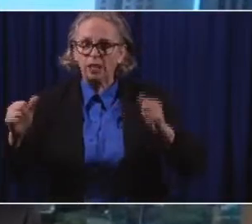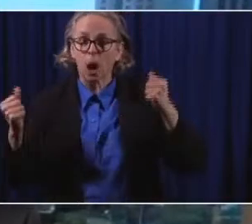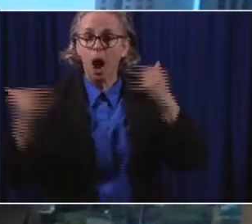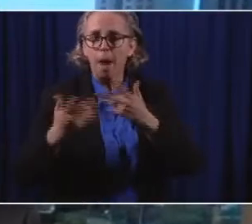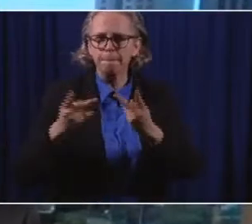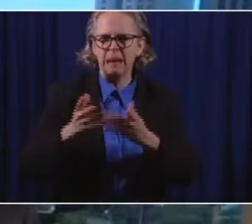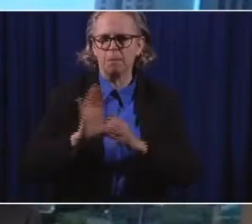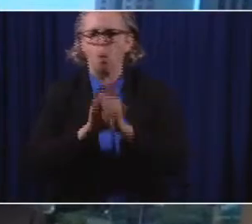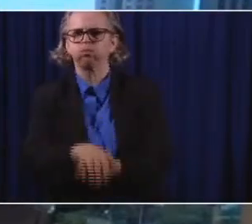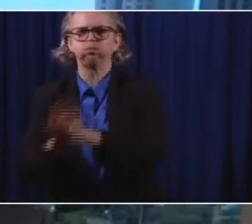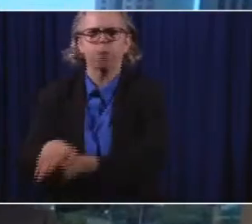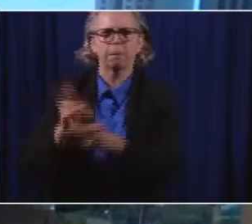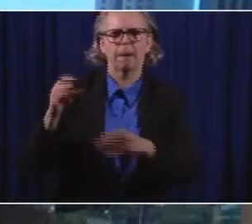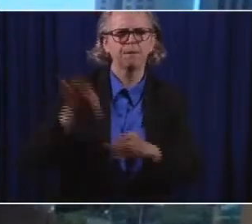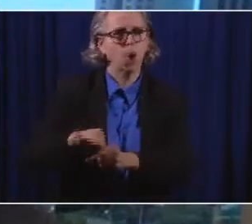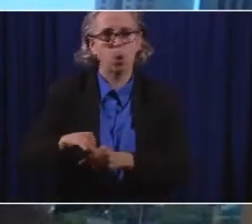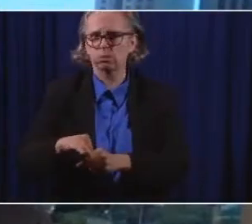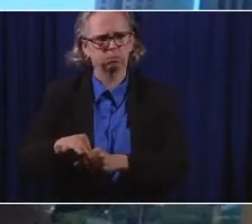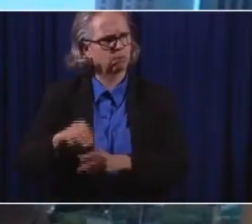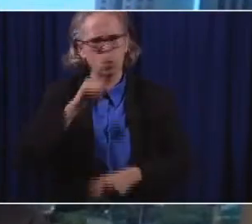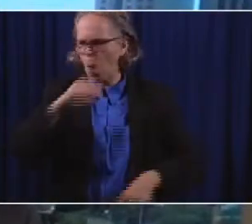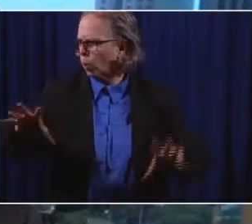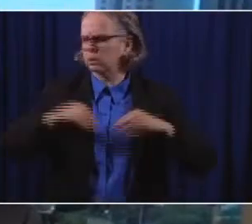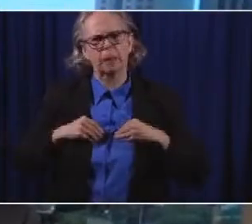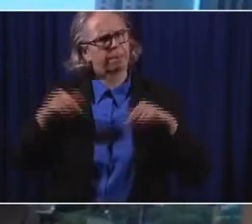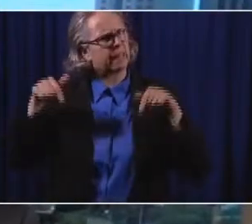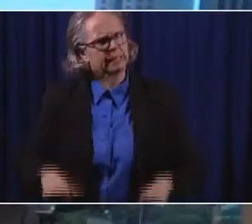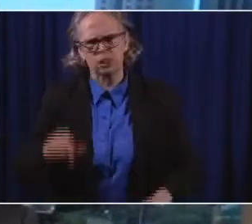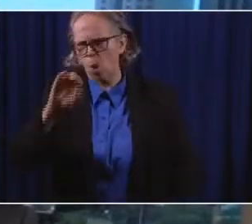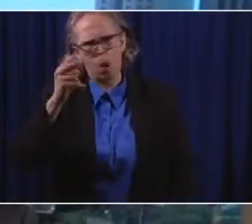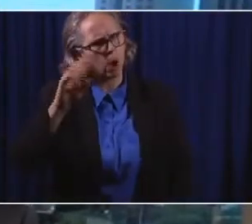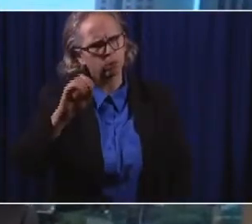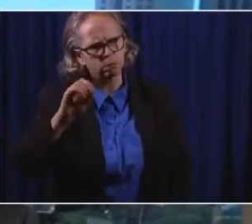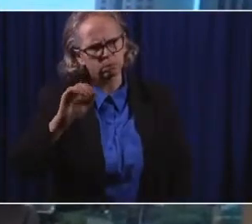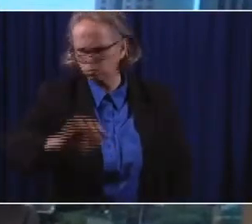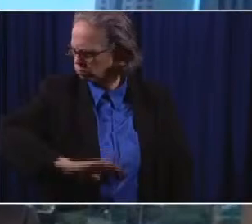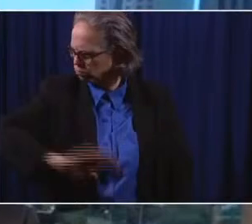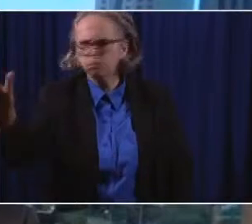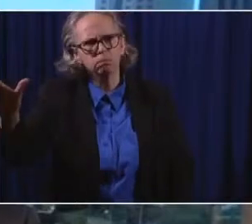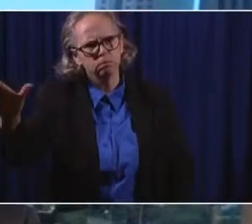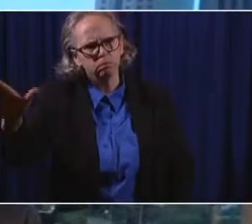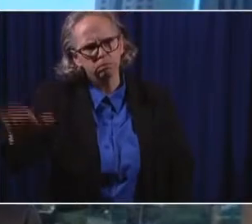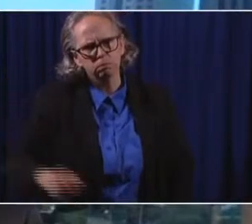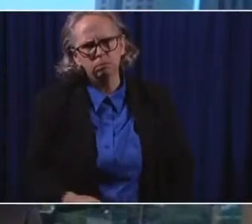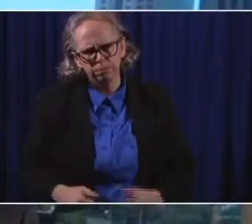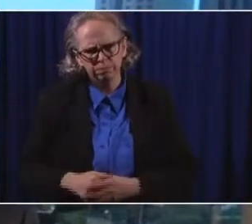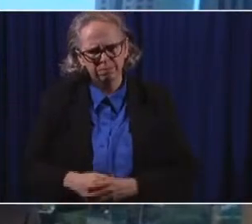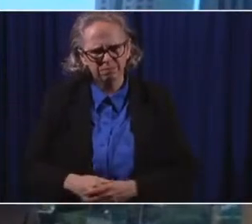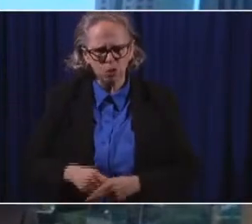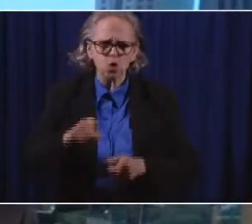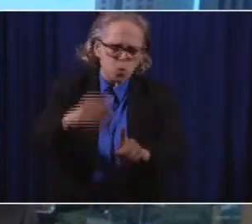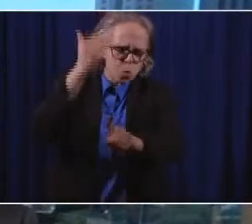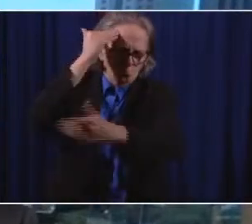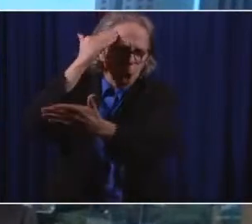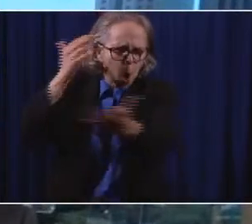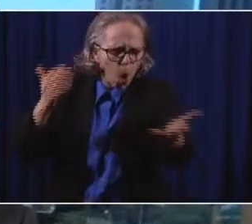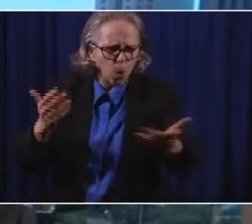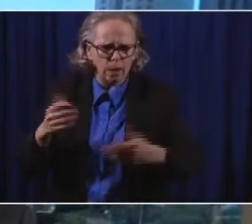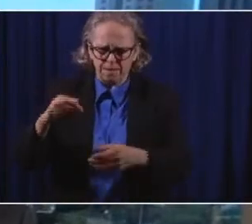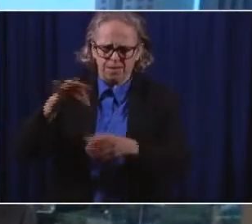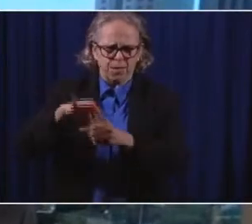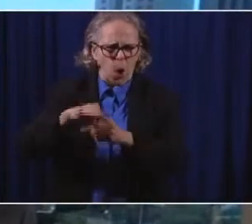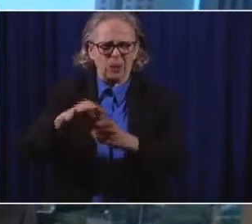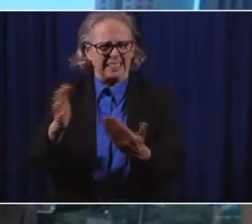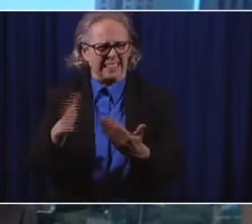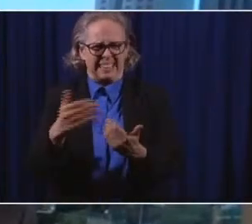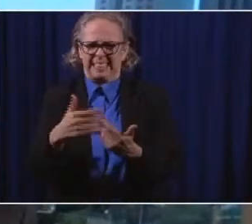that they're going to get away with that kind of thing has another thing coming. We don't tolerate that in Ohio. Ohioans know it's easy to vote. It's easy to vote in the Buckeye State. And now the bottom